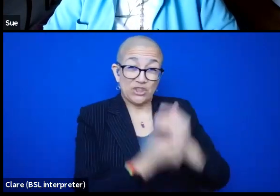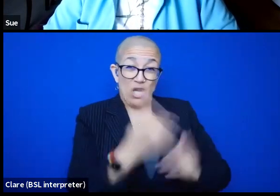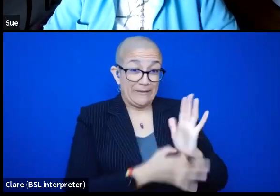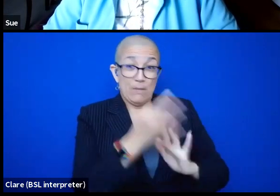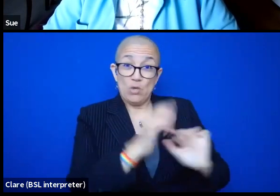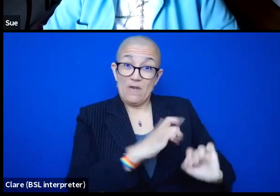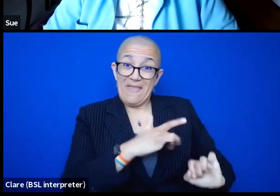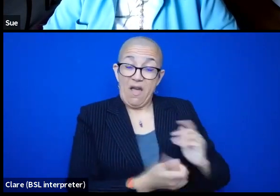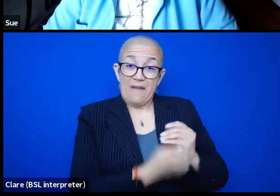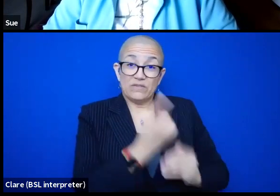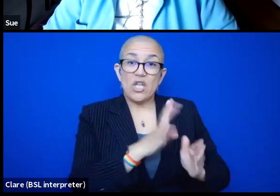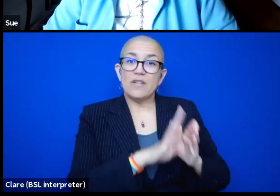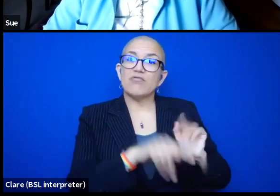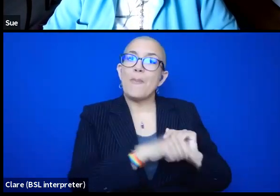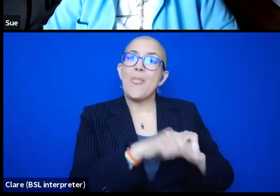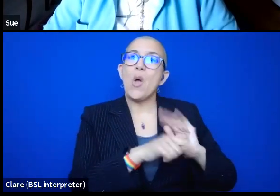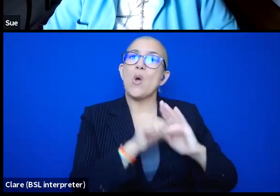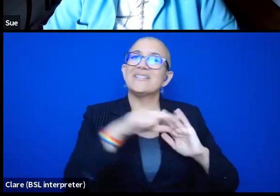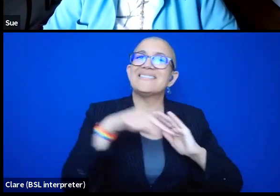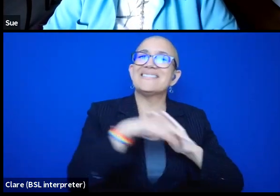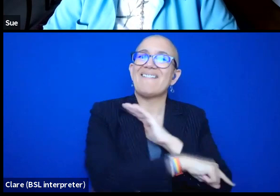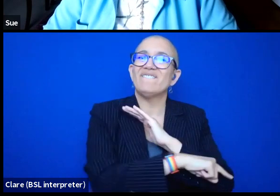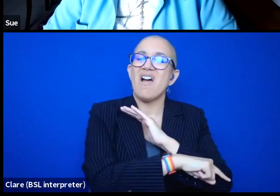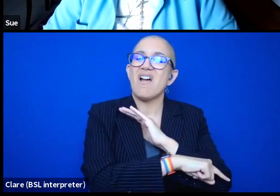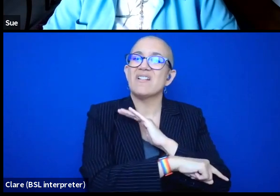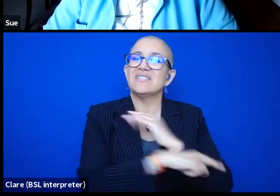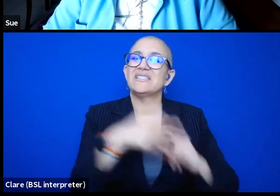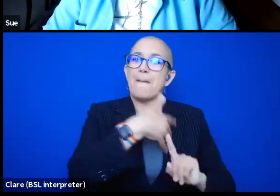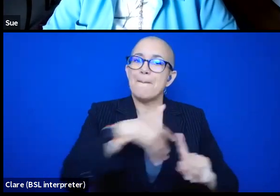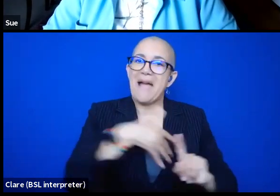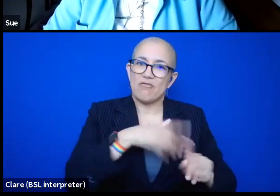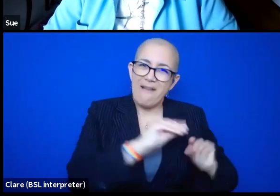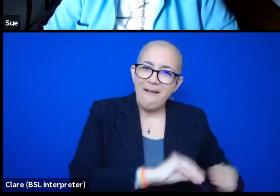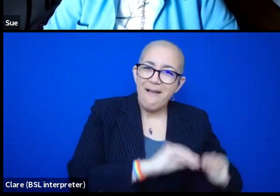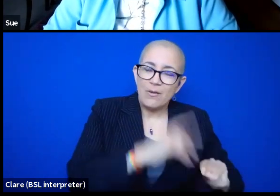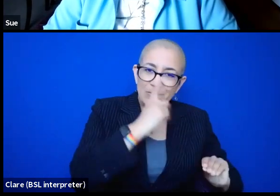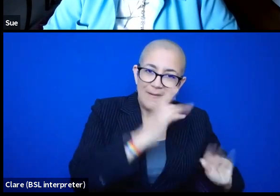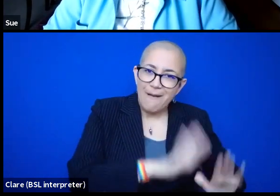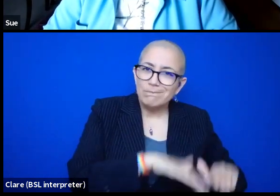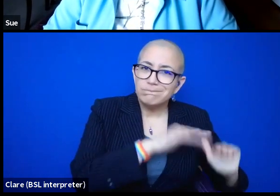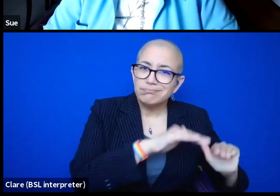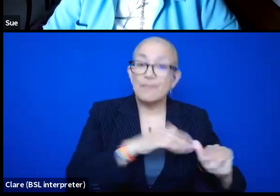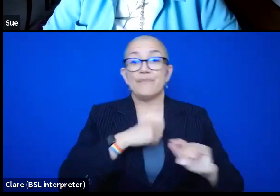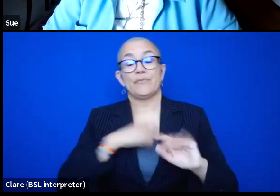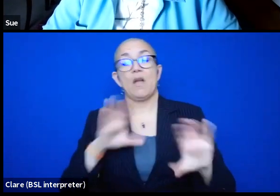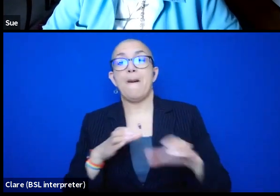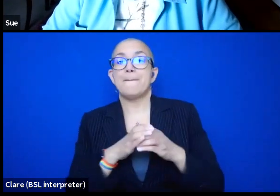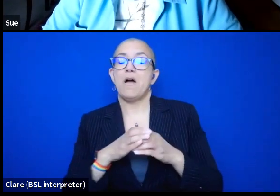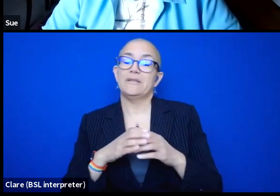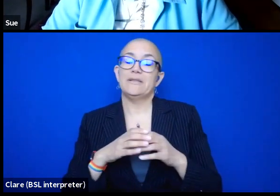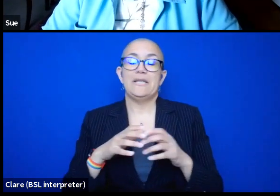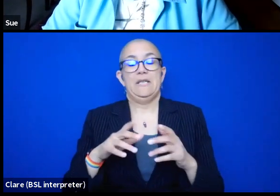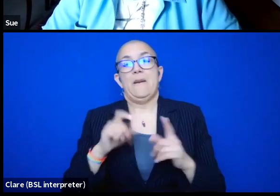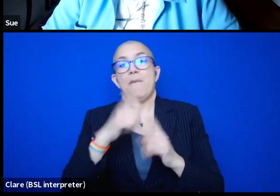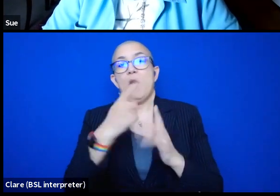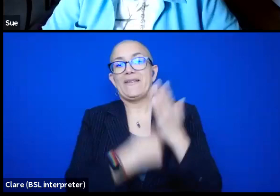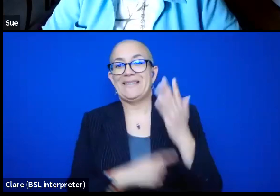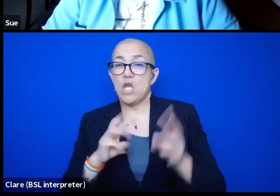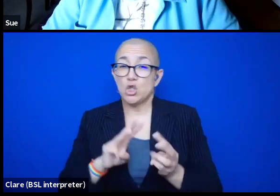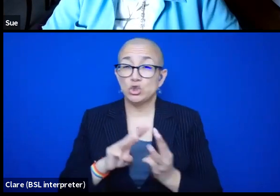of those from most disadvantaged backgrounds. Our party's policy to treble the pupil premium for early